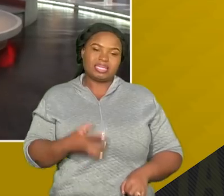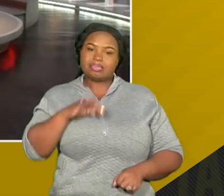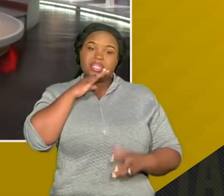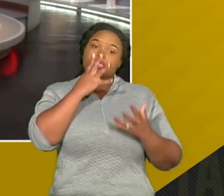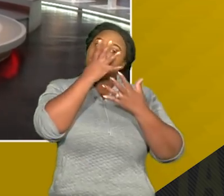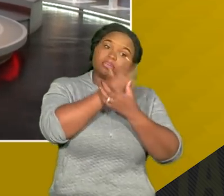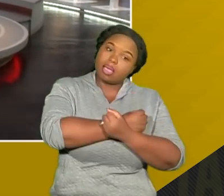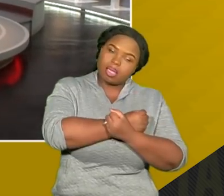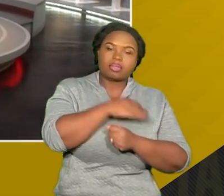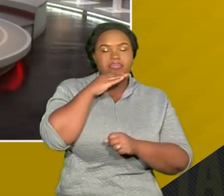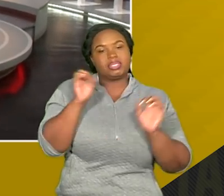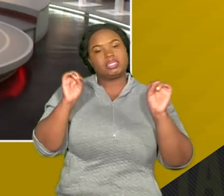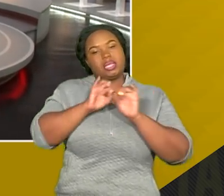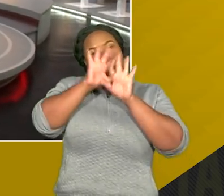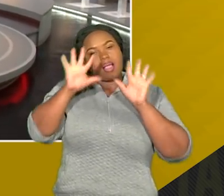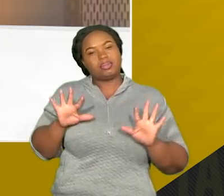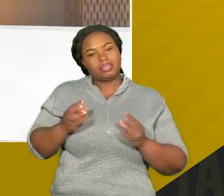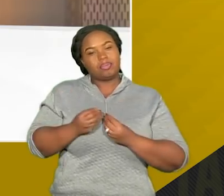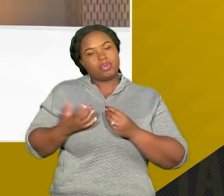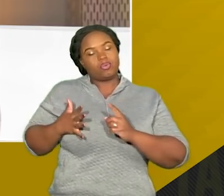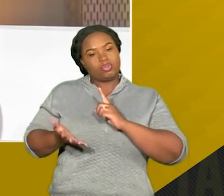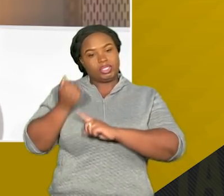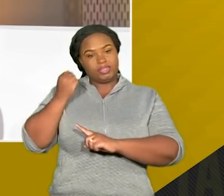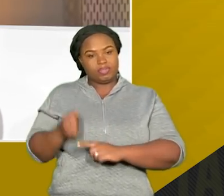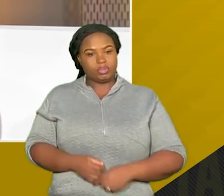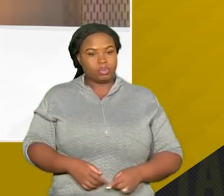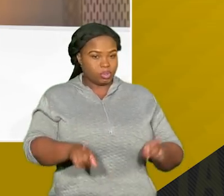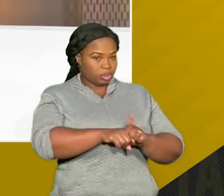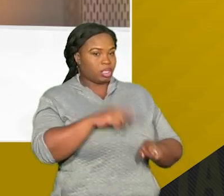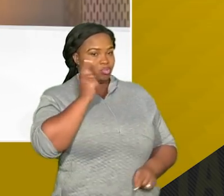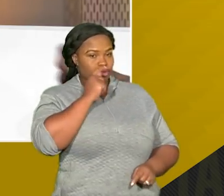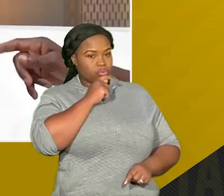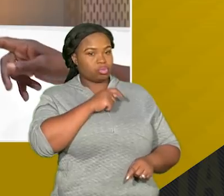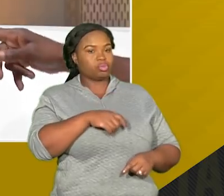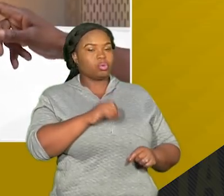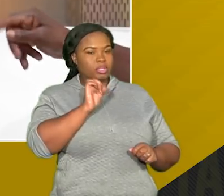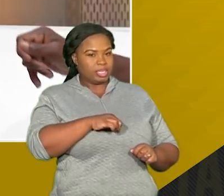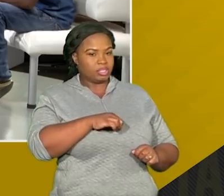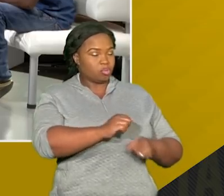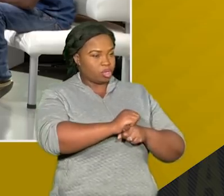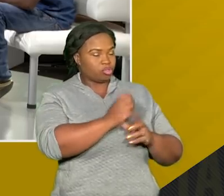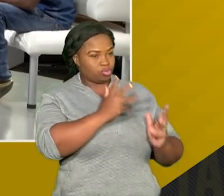altering and motivating towards something that you'd like to achieve. So light buloi, I practice away. Light buloi, I would